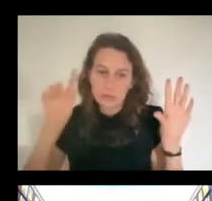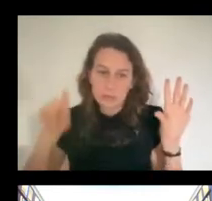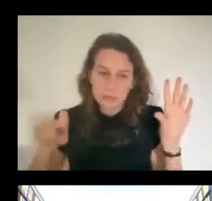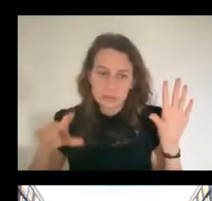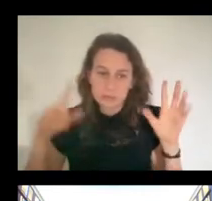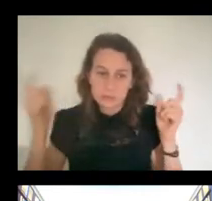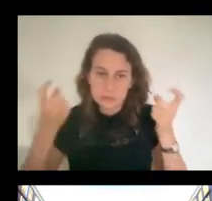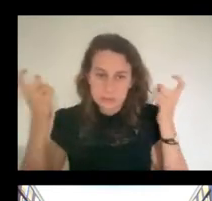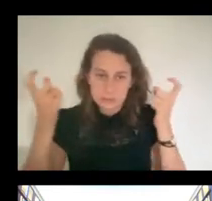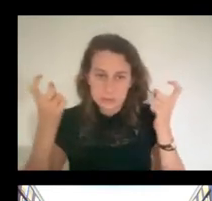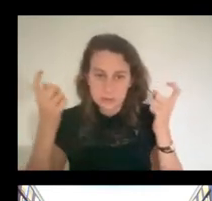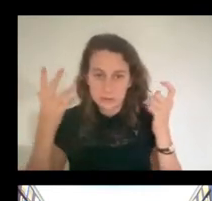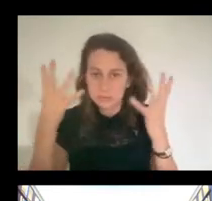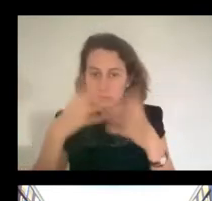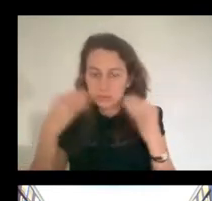celebrate the imagery.